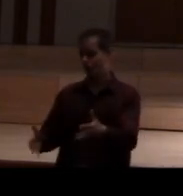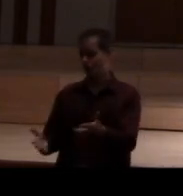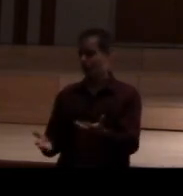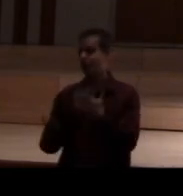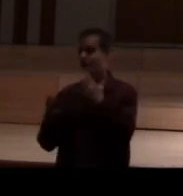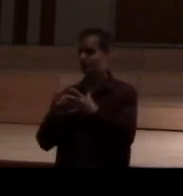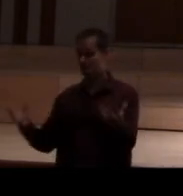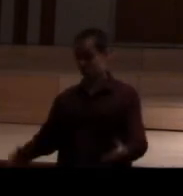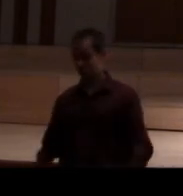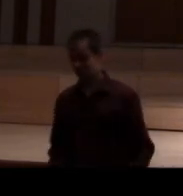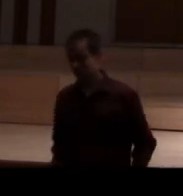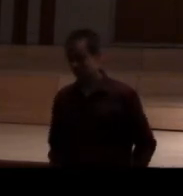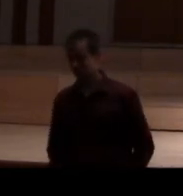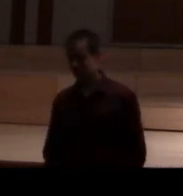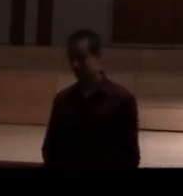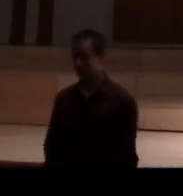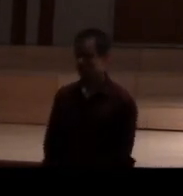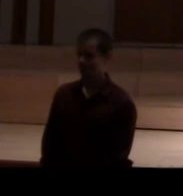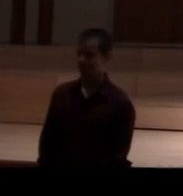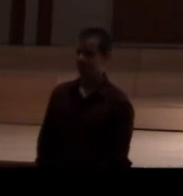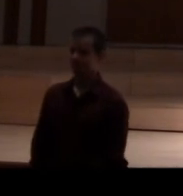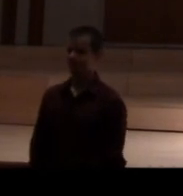much.